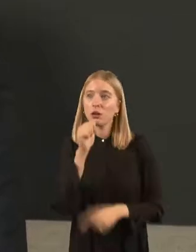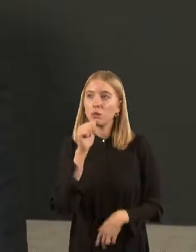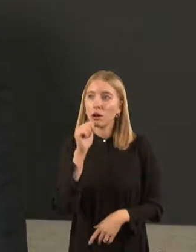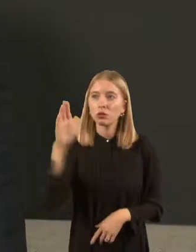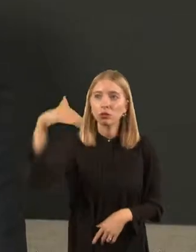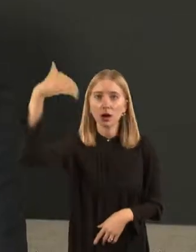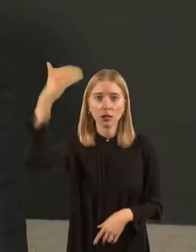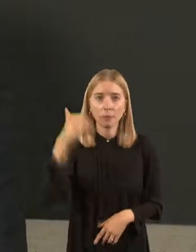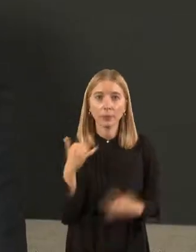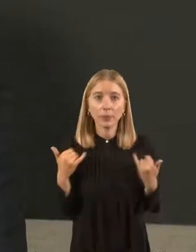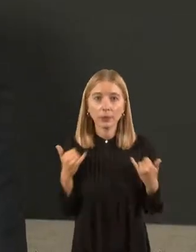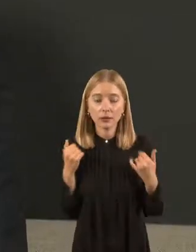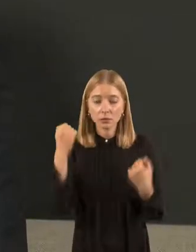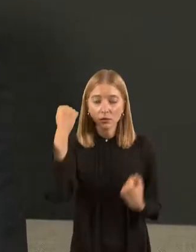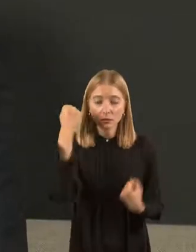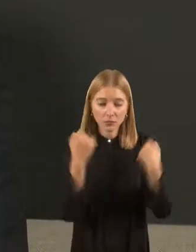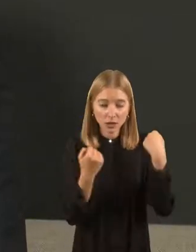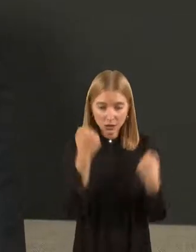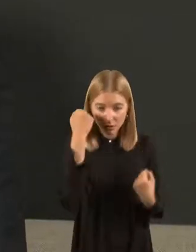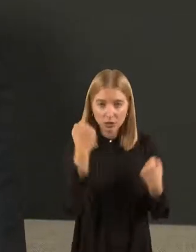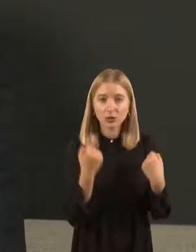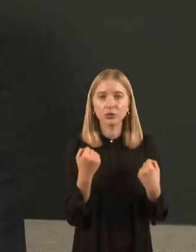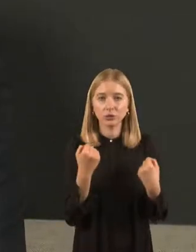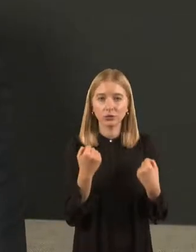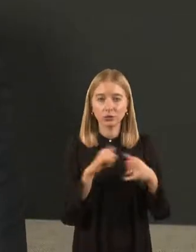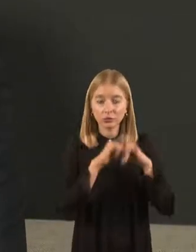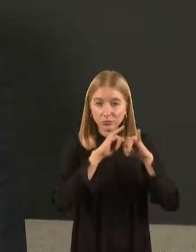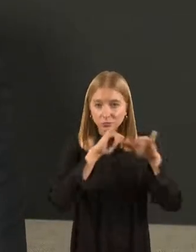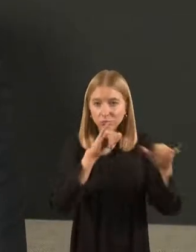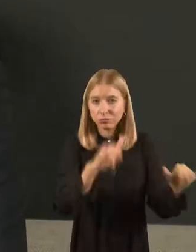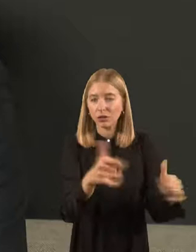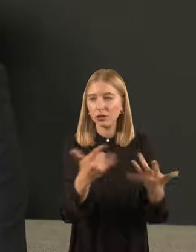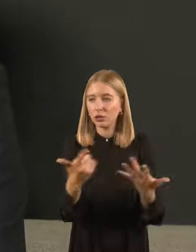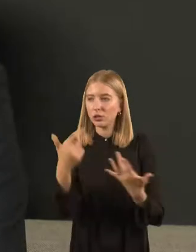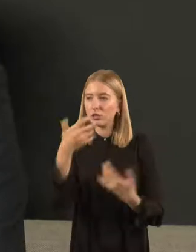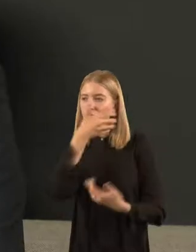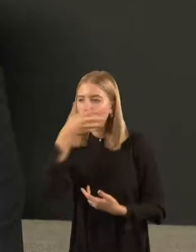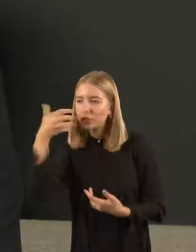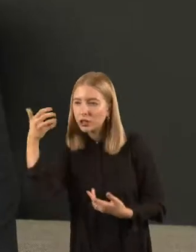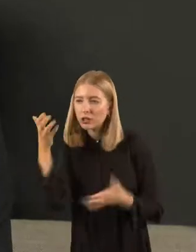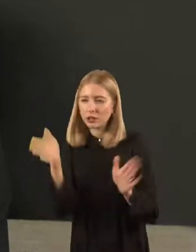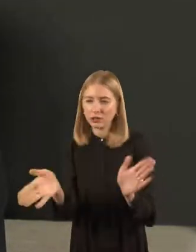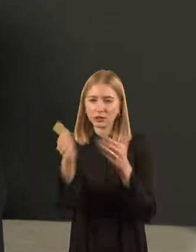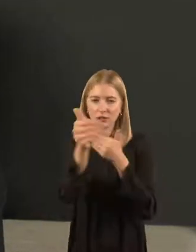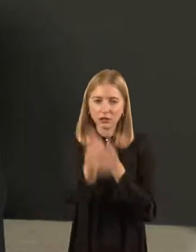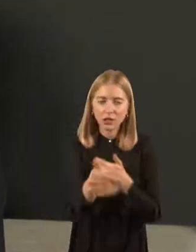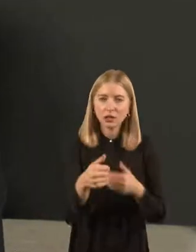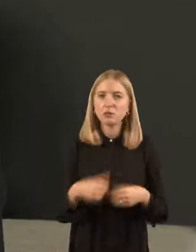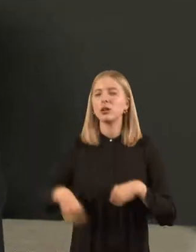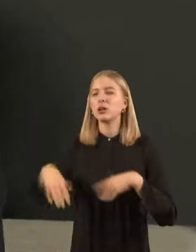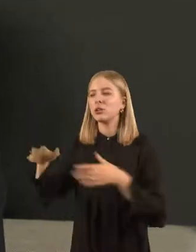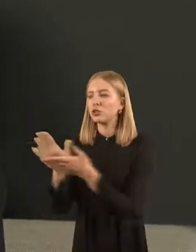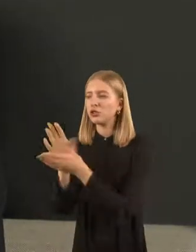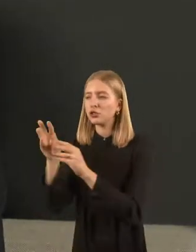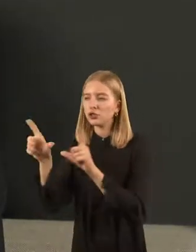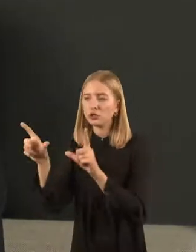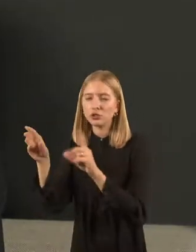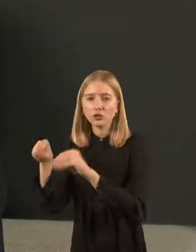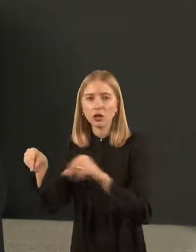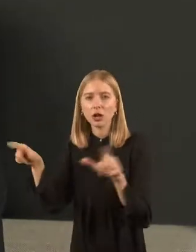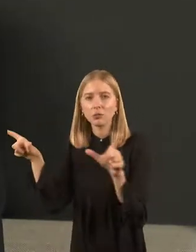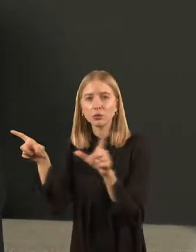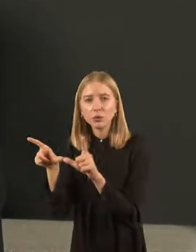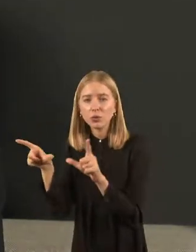speak the truth when we think about the future. Well, the transport and agriculture, the